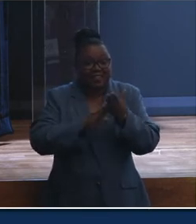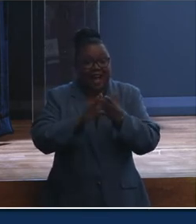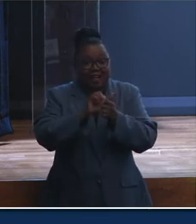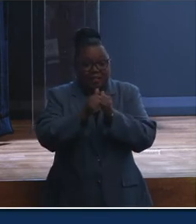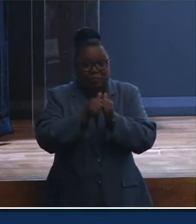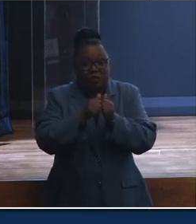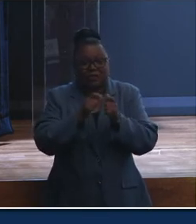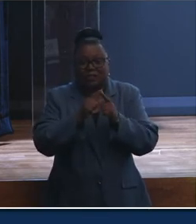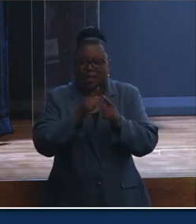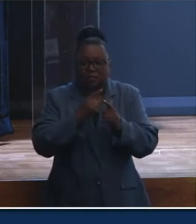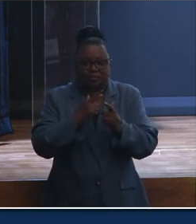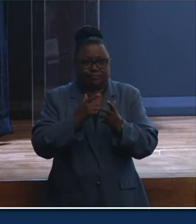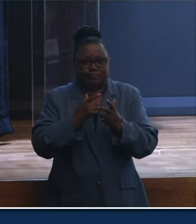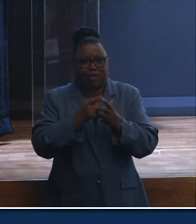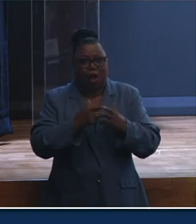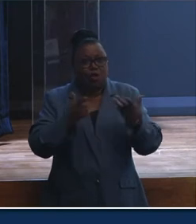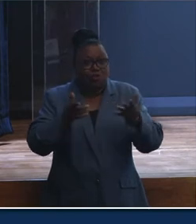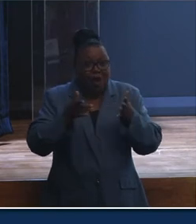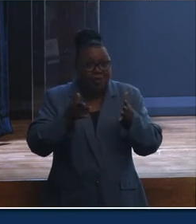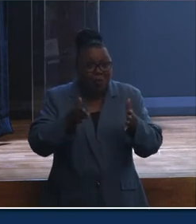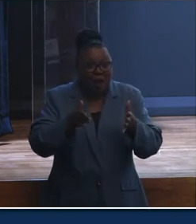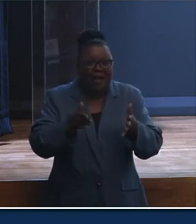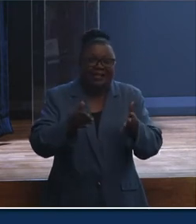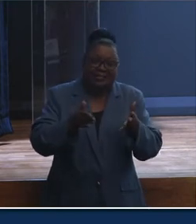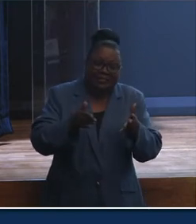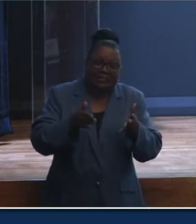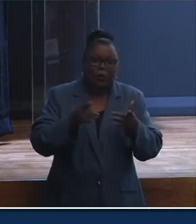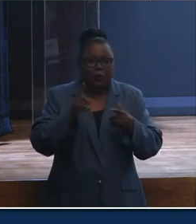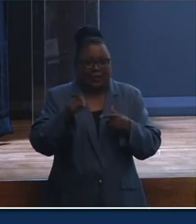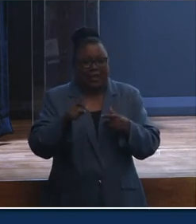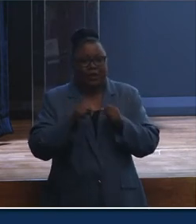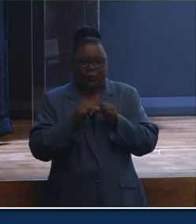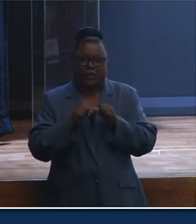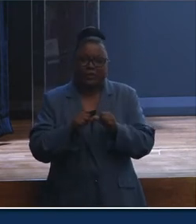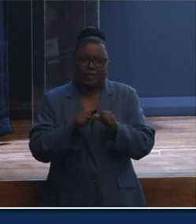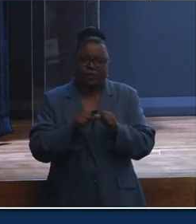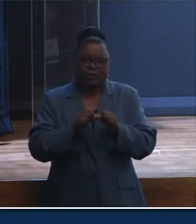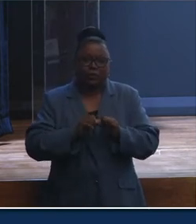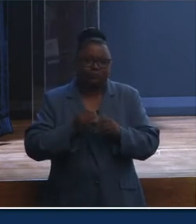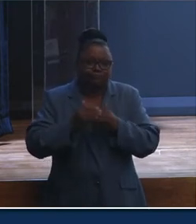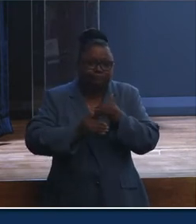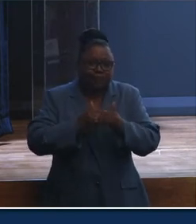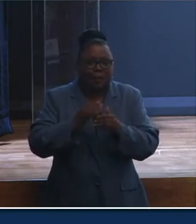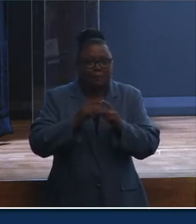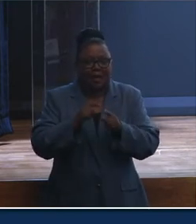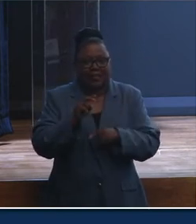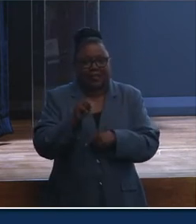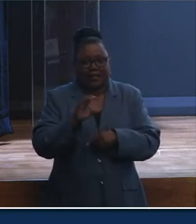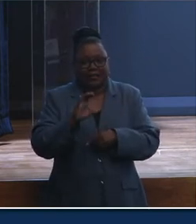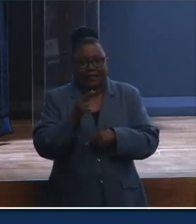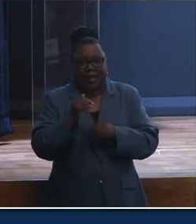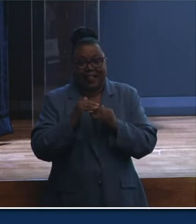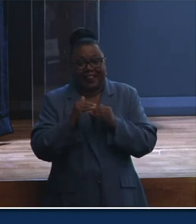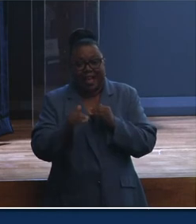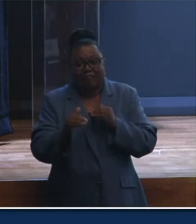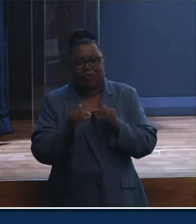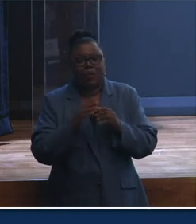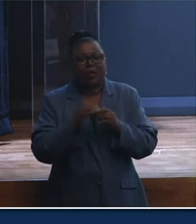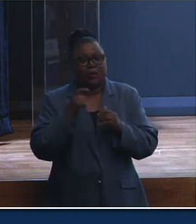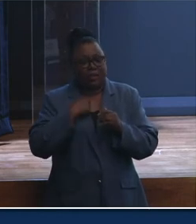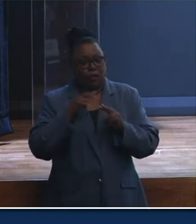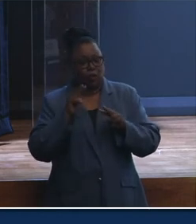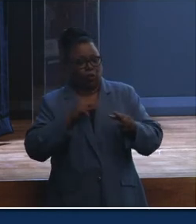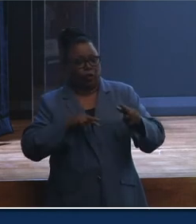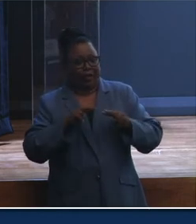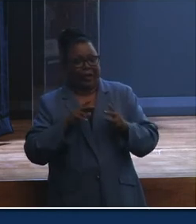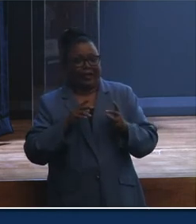sports in such a great way, we need it to continue to transcend beyond the NCAA level. And we need to look